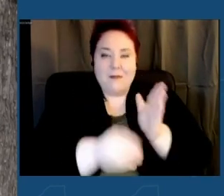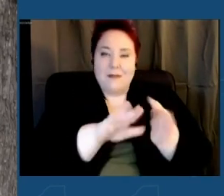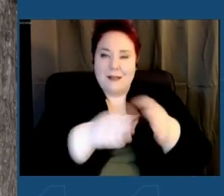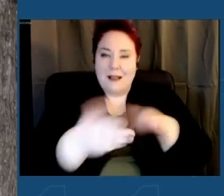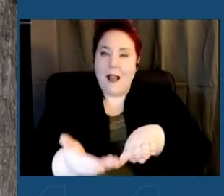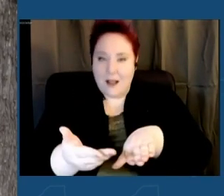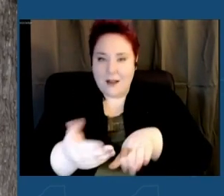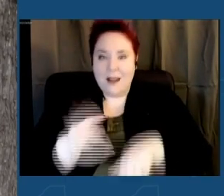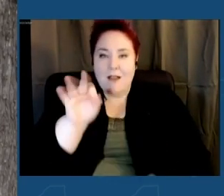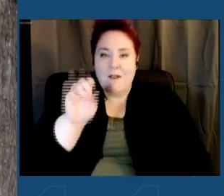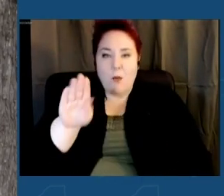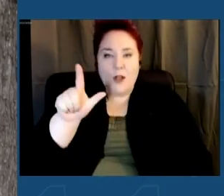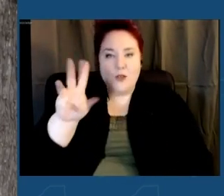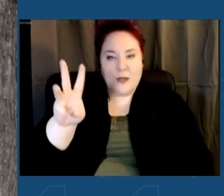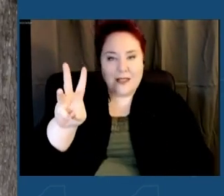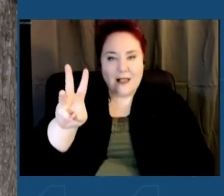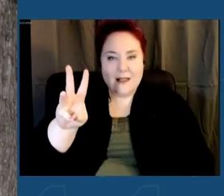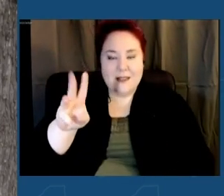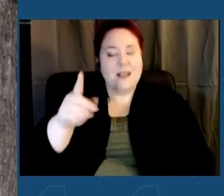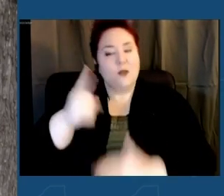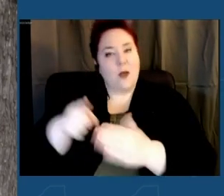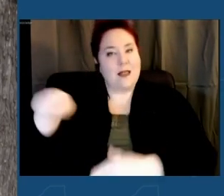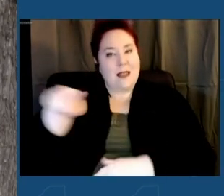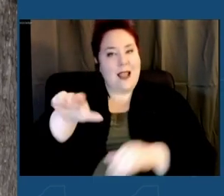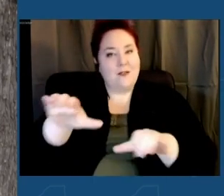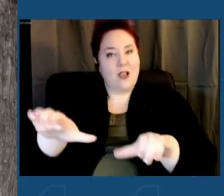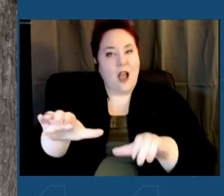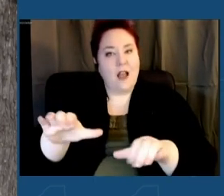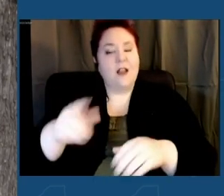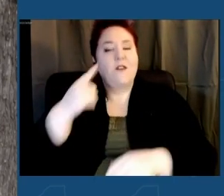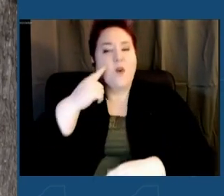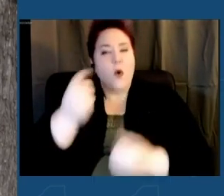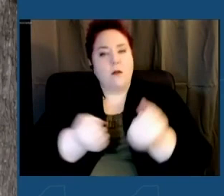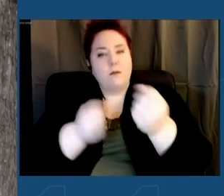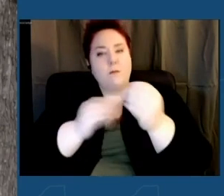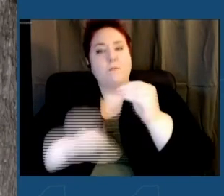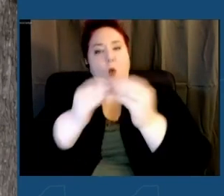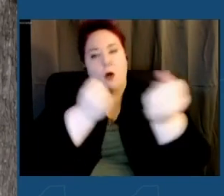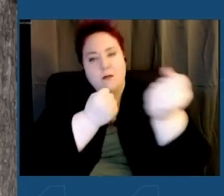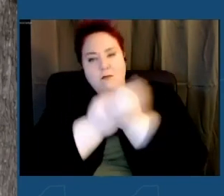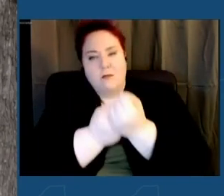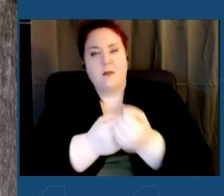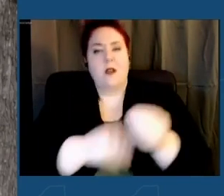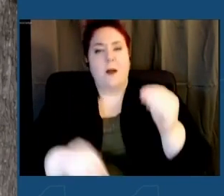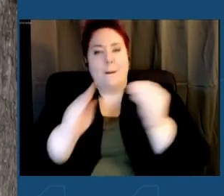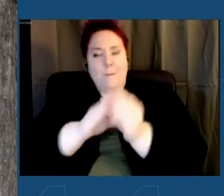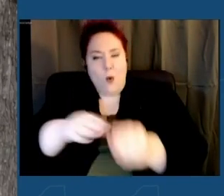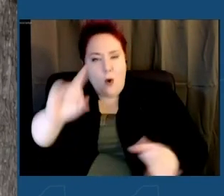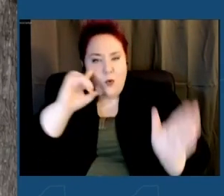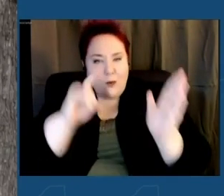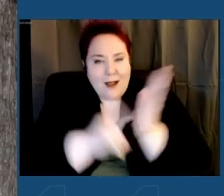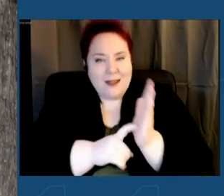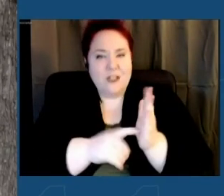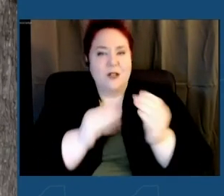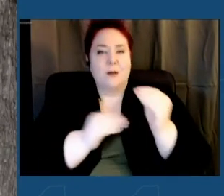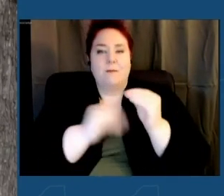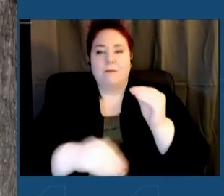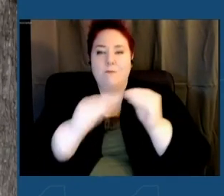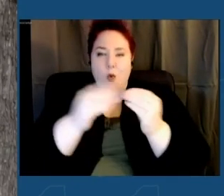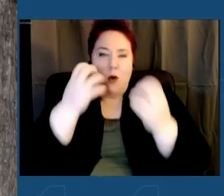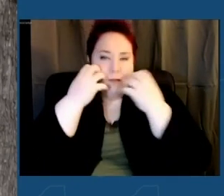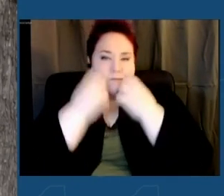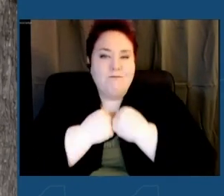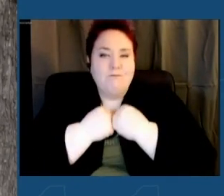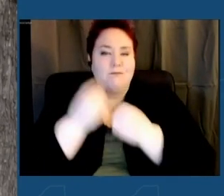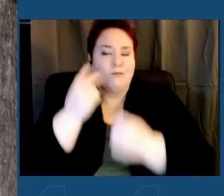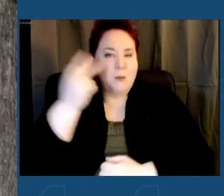done in advocating for greater recognition that day. Despite the hole in their hearts, they are